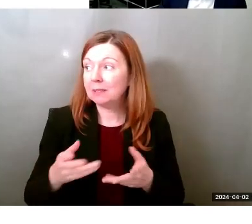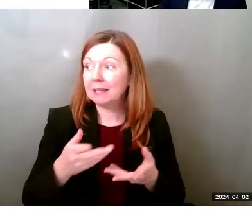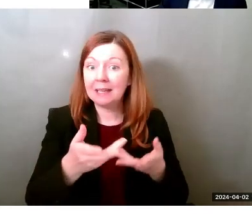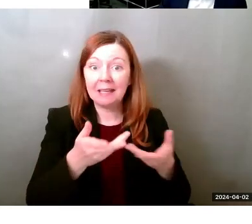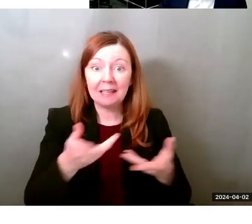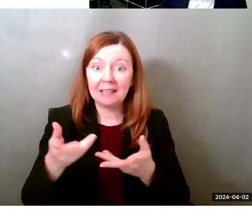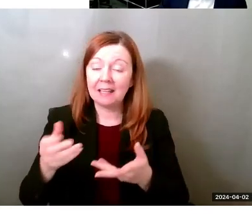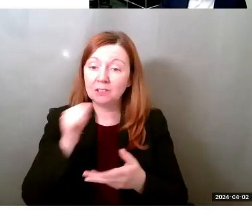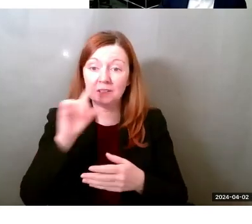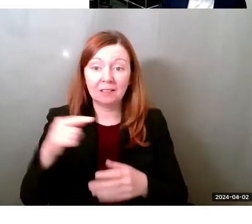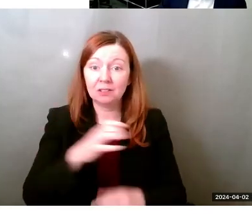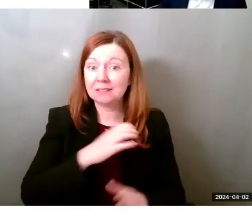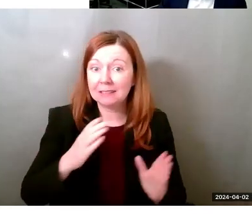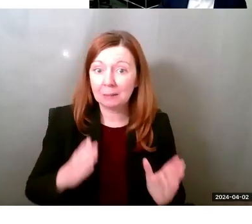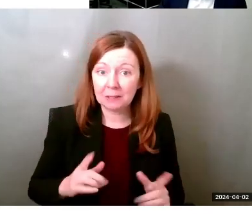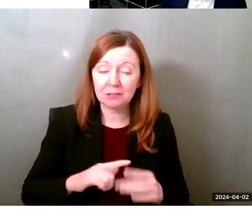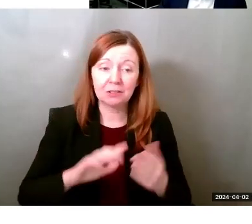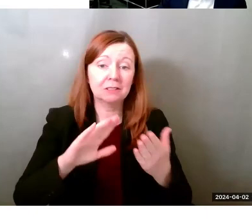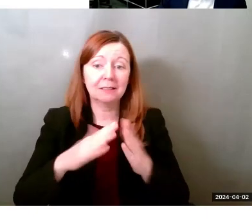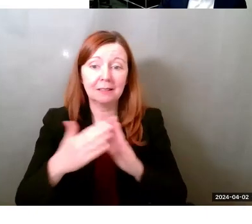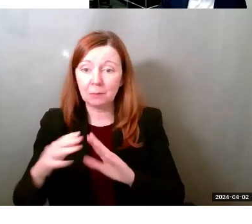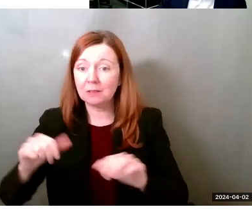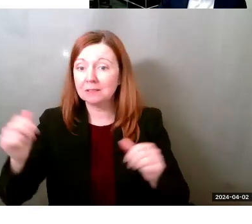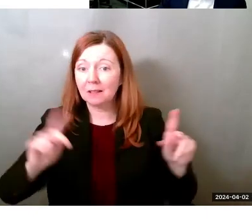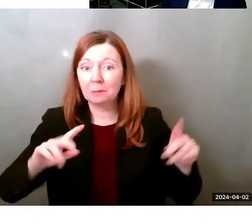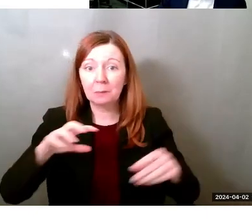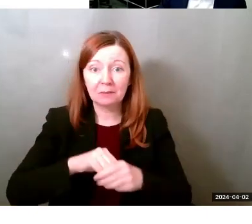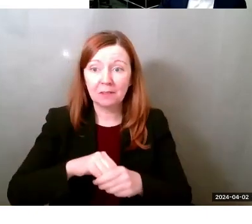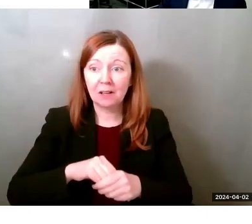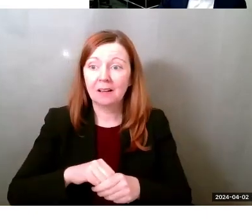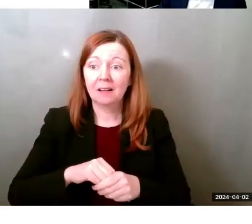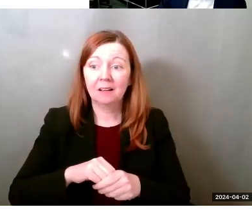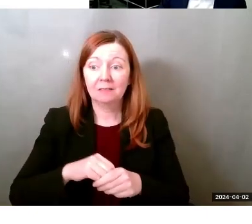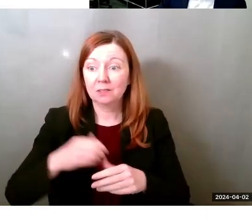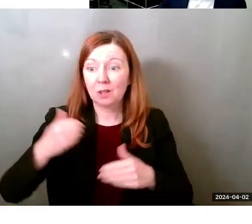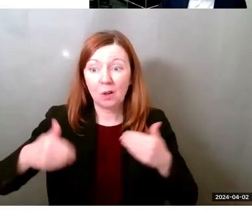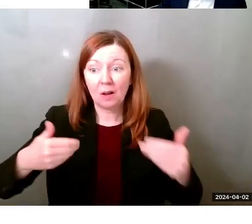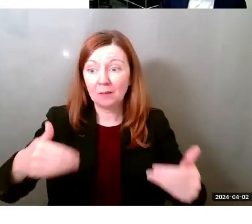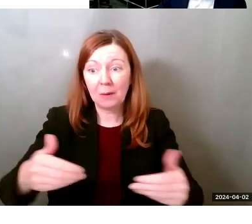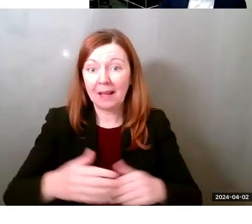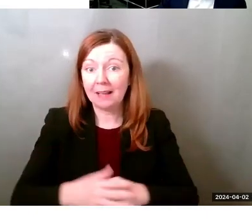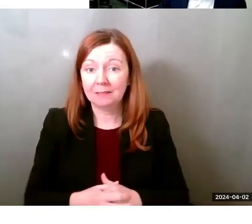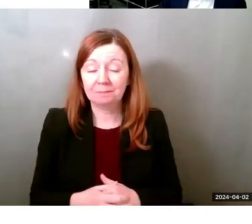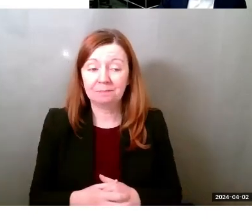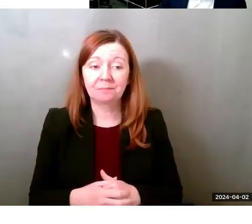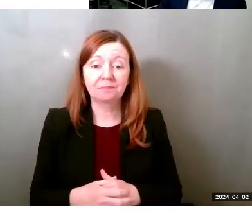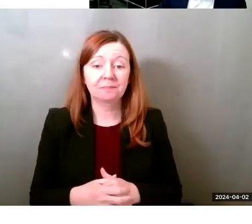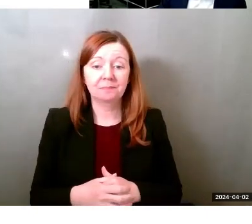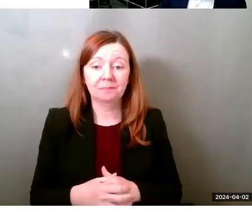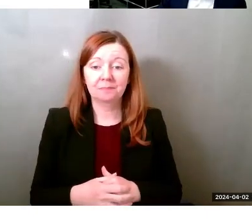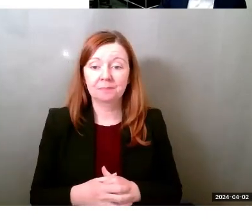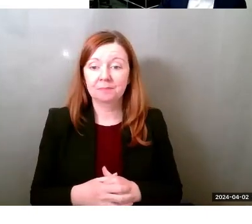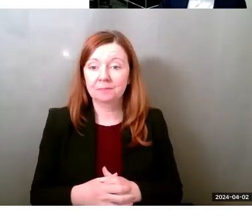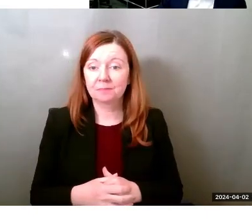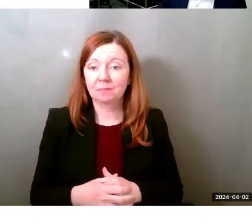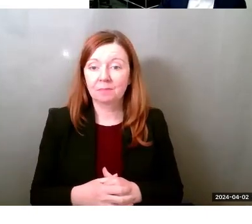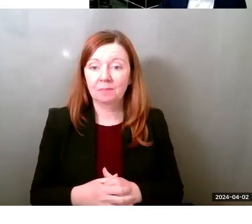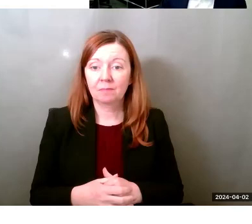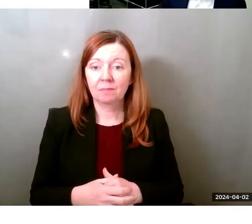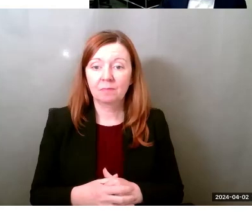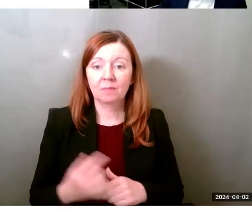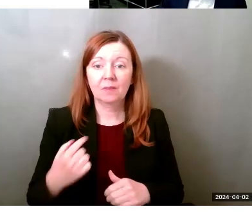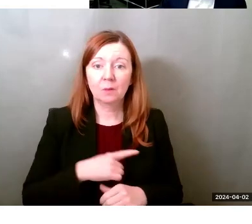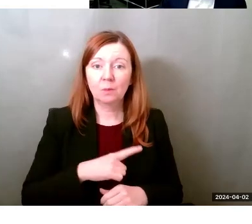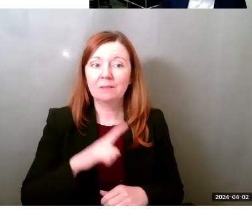just the commissioners, but the community and other stakeholders along that way. We have not really